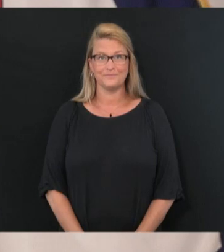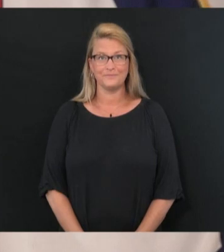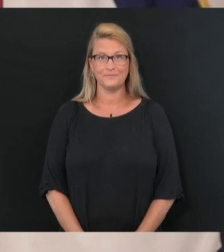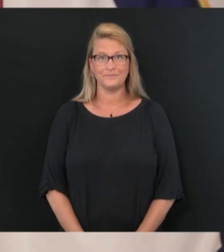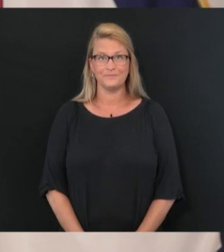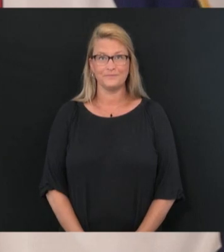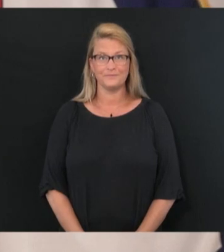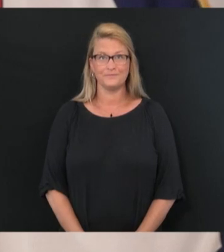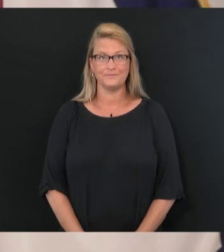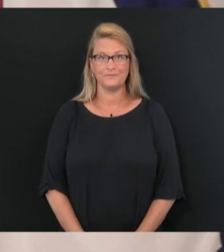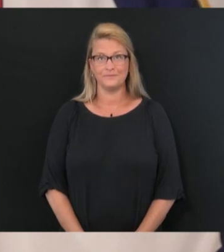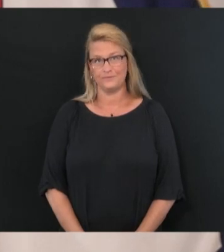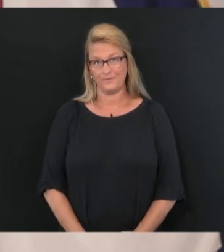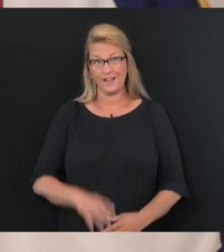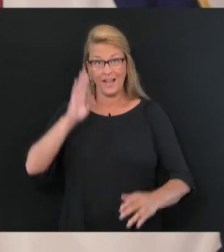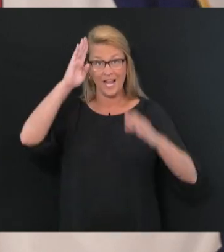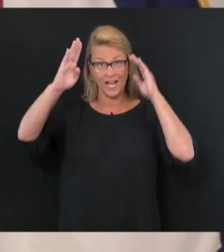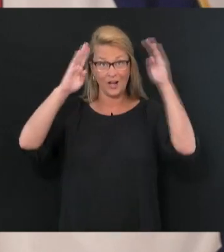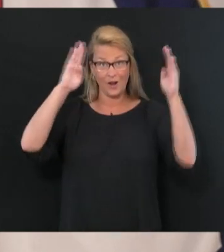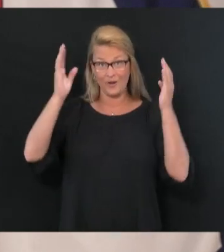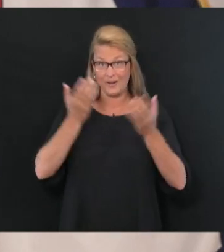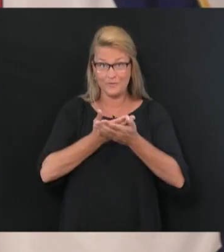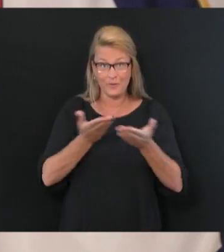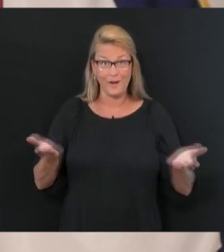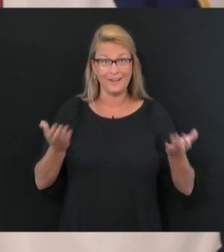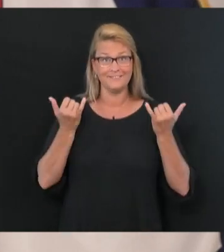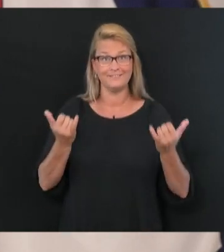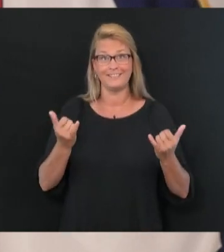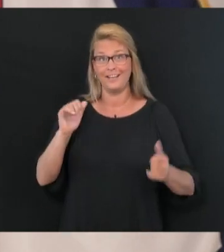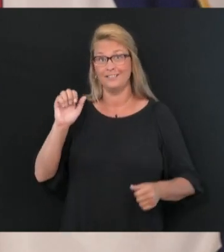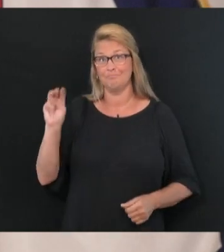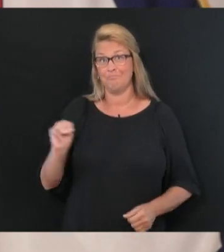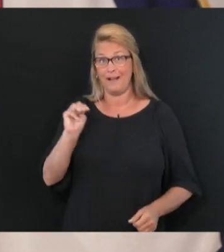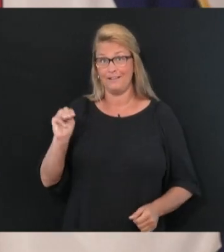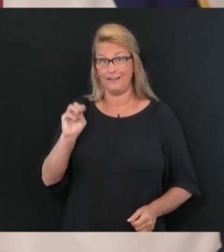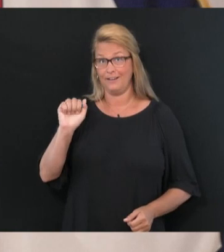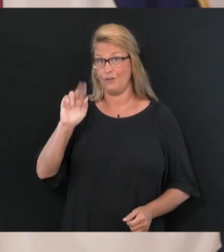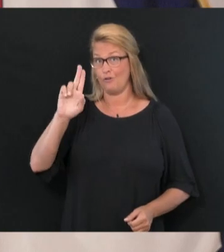Hello, everyone. It's Monday, August the 17th.